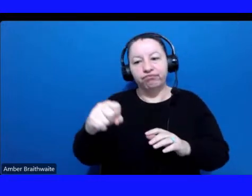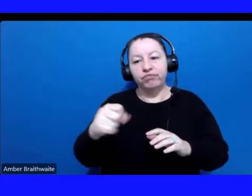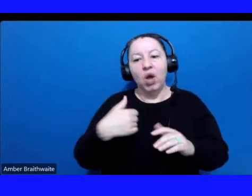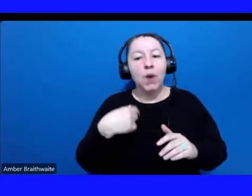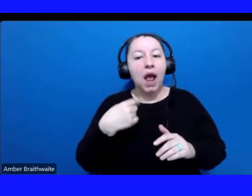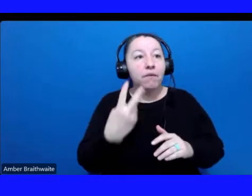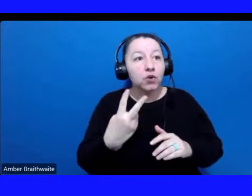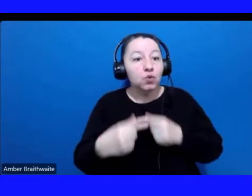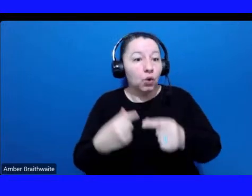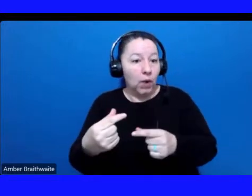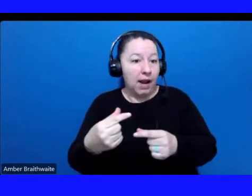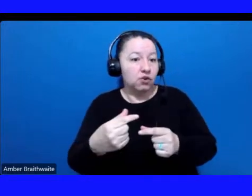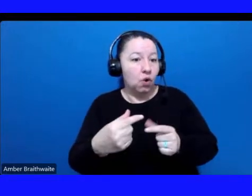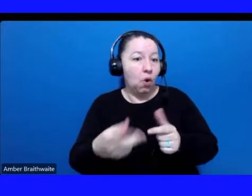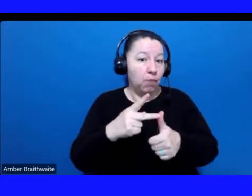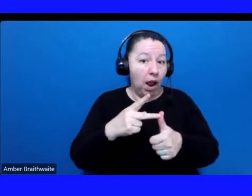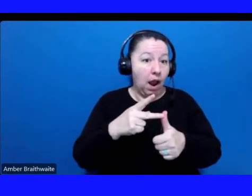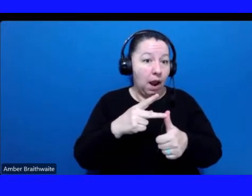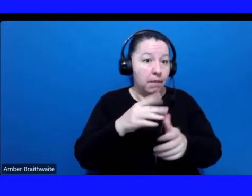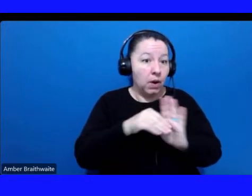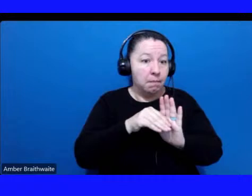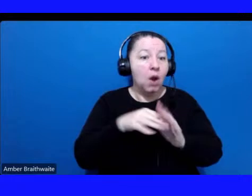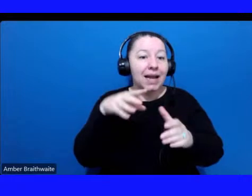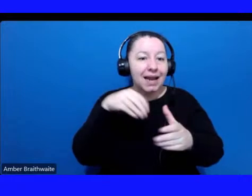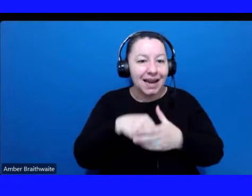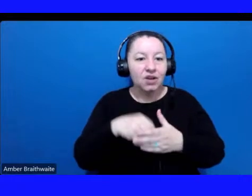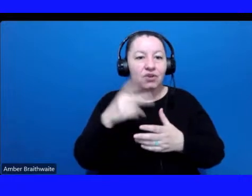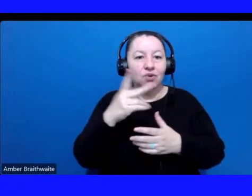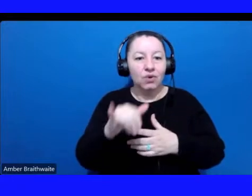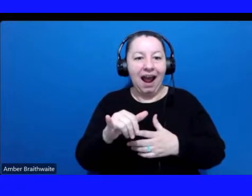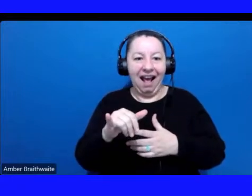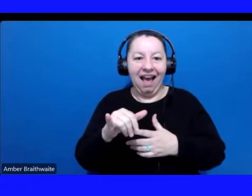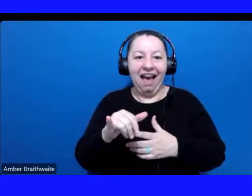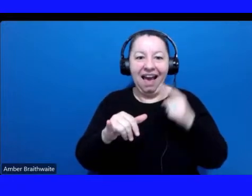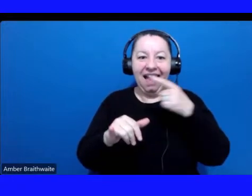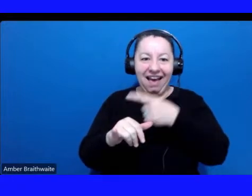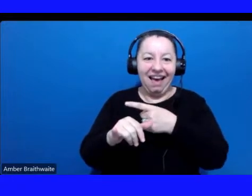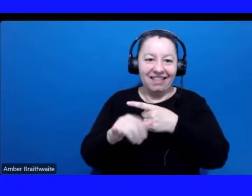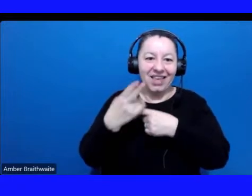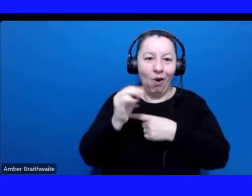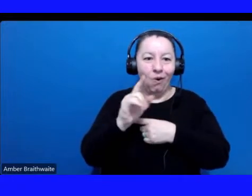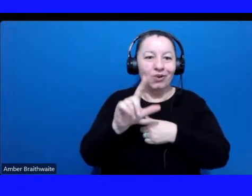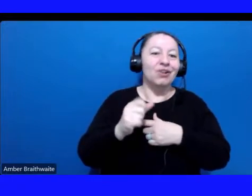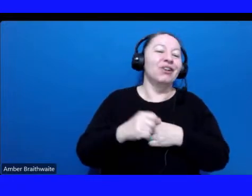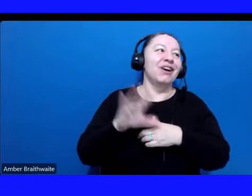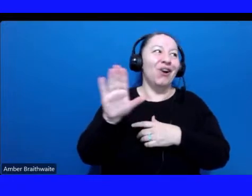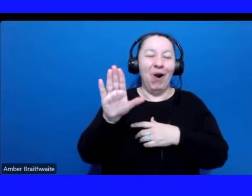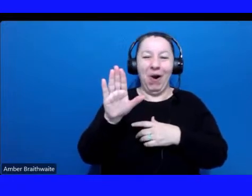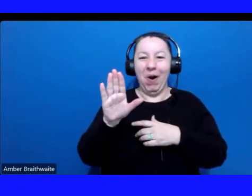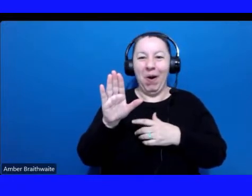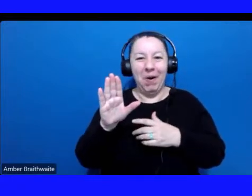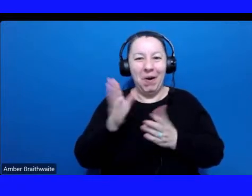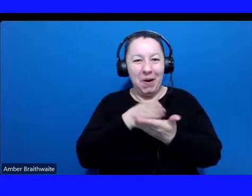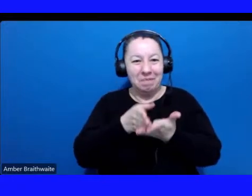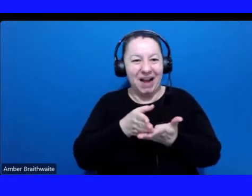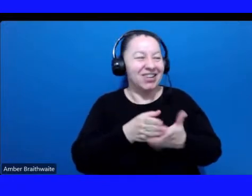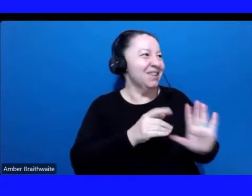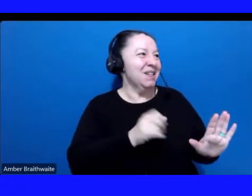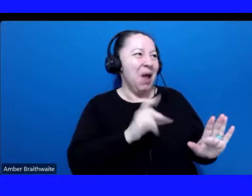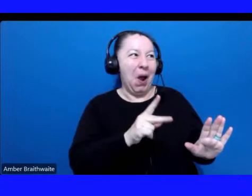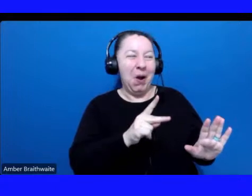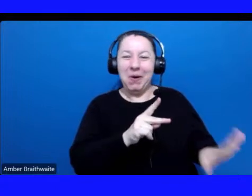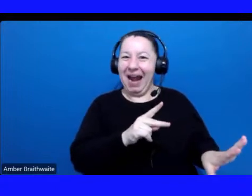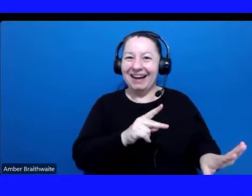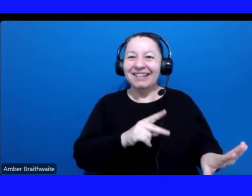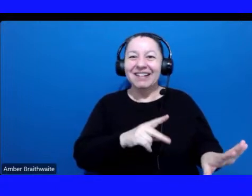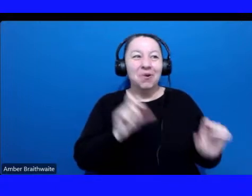wonderful. I would like to hear how it goes over time and all the wonderful things you've designed